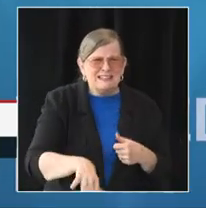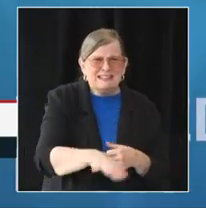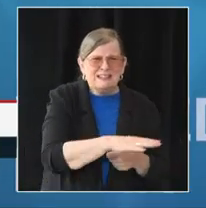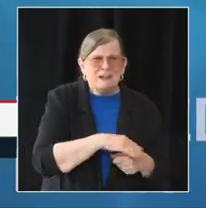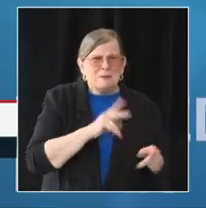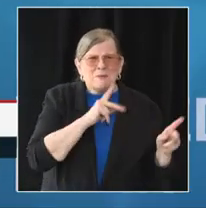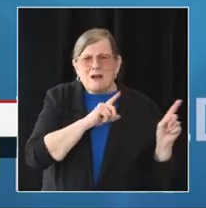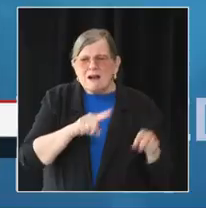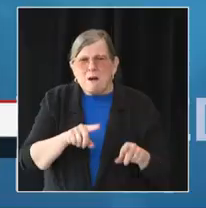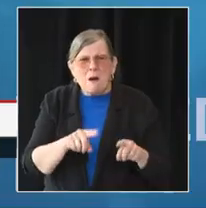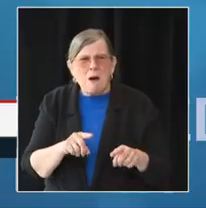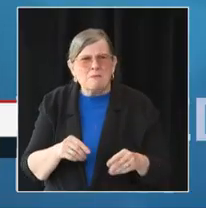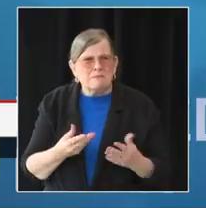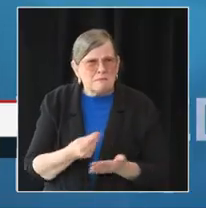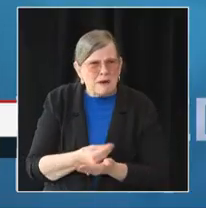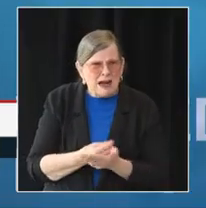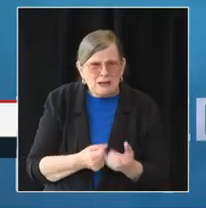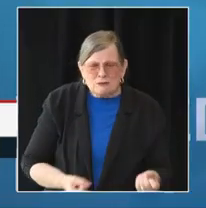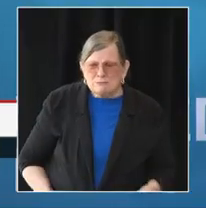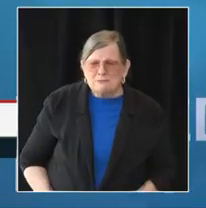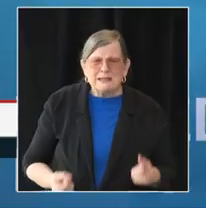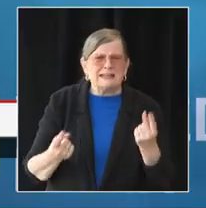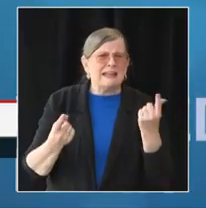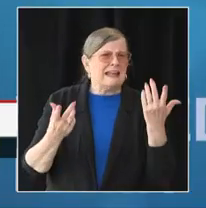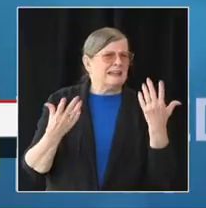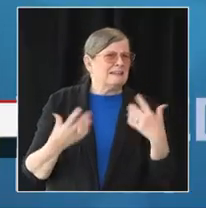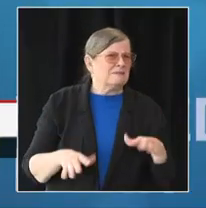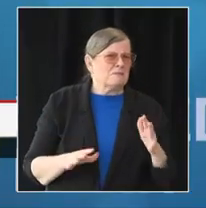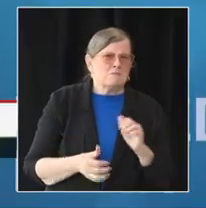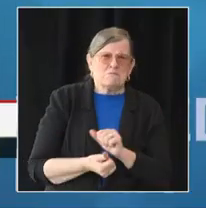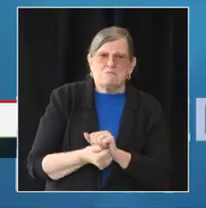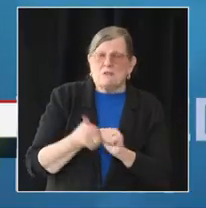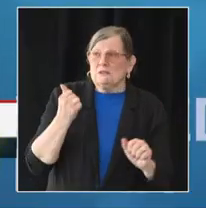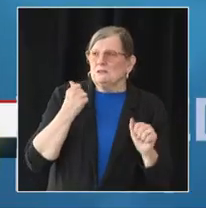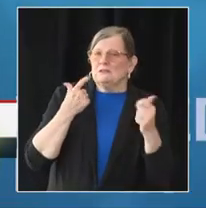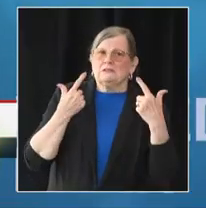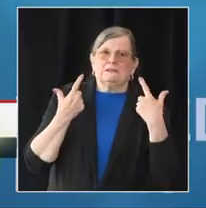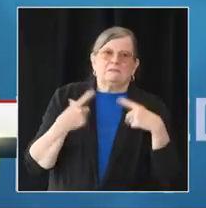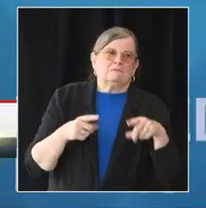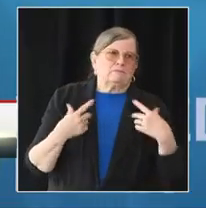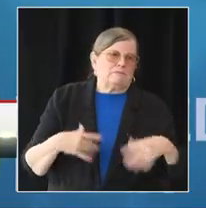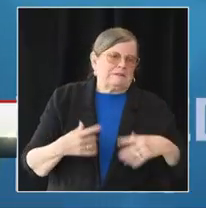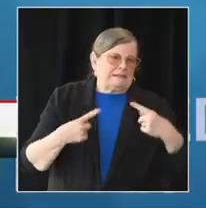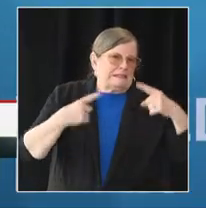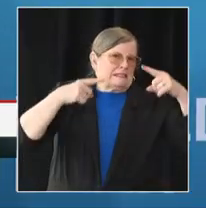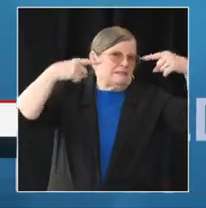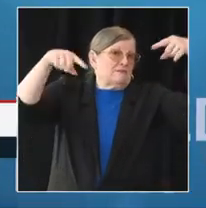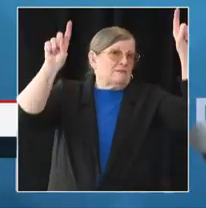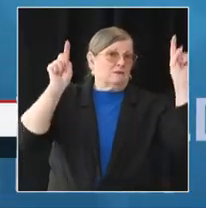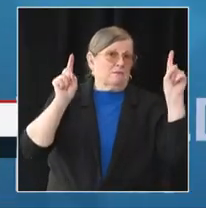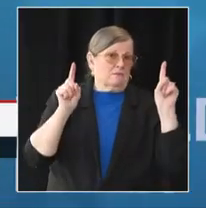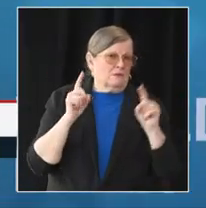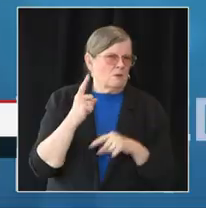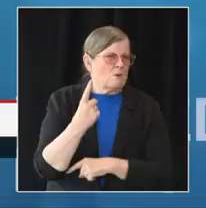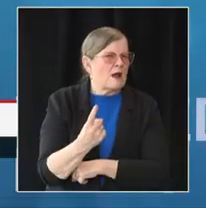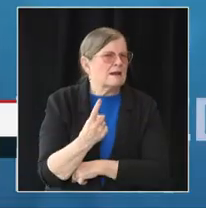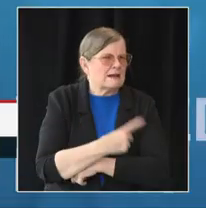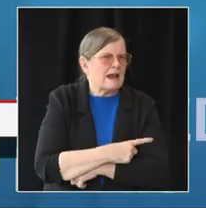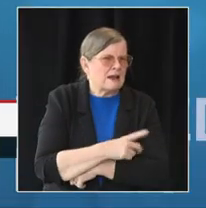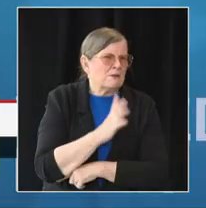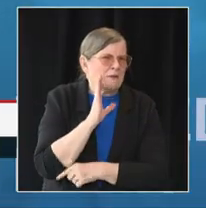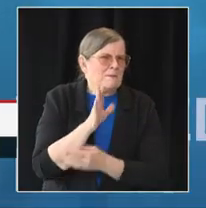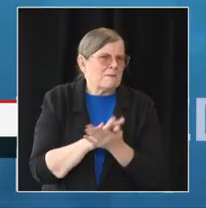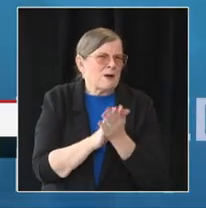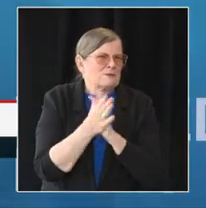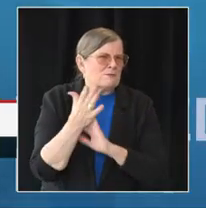much money they spent there. When I say most successful, one day it will translate into the most winning teams as well.